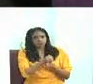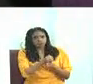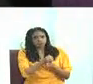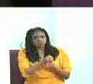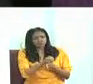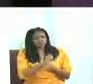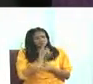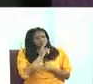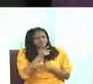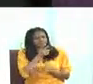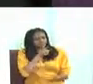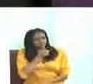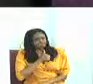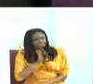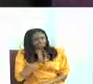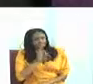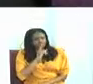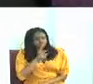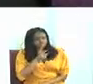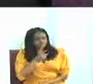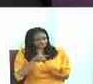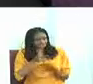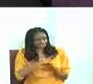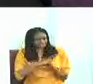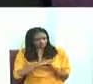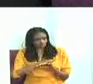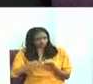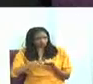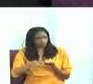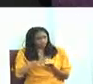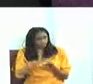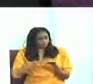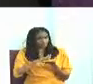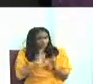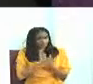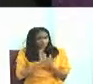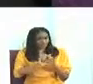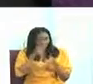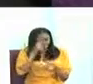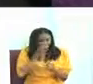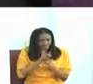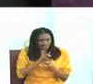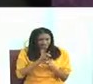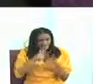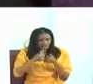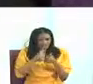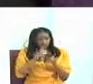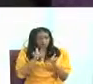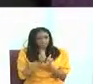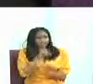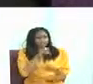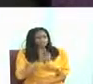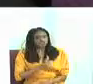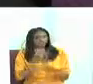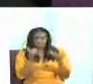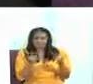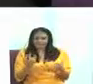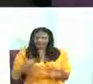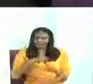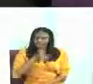temperate, sound in faith, in charity, in patience. Now we have to